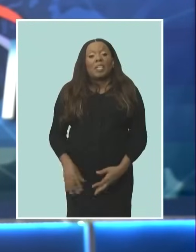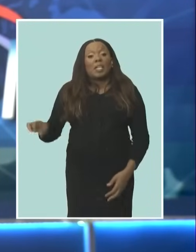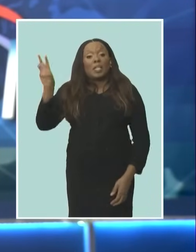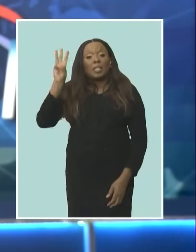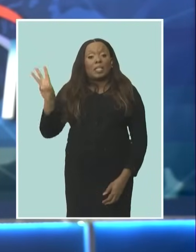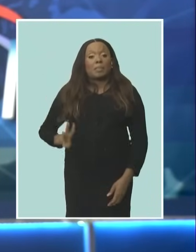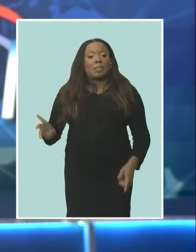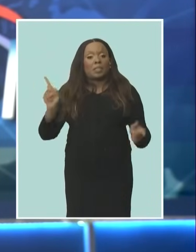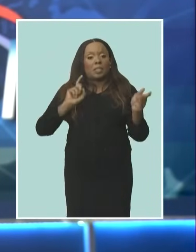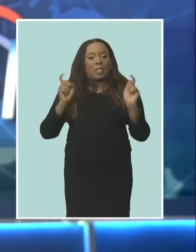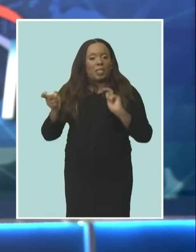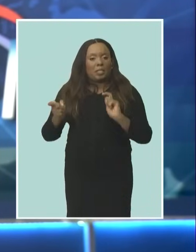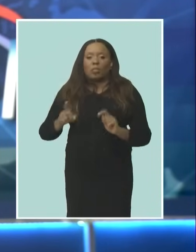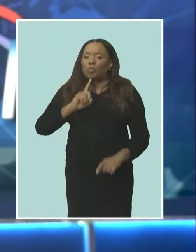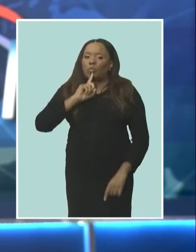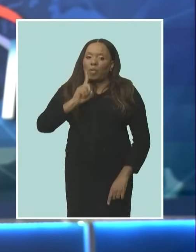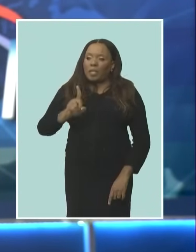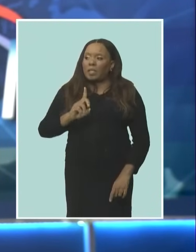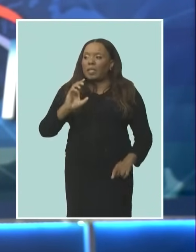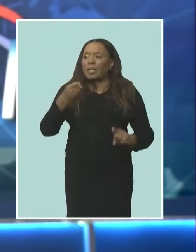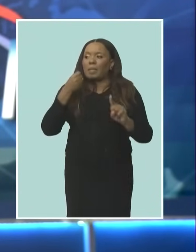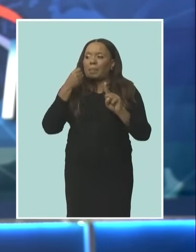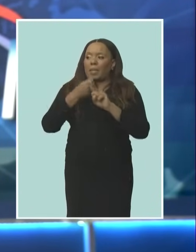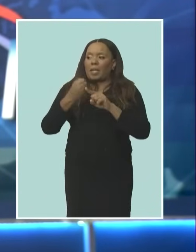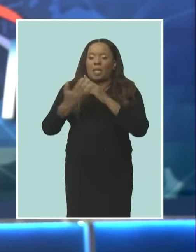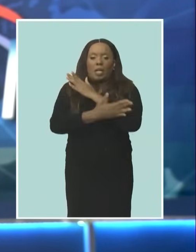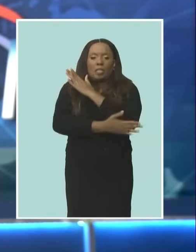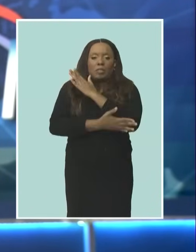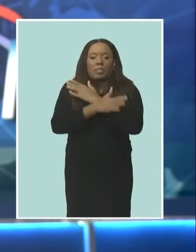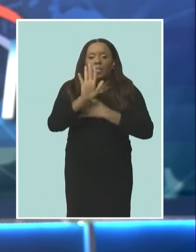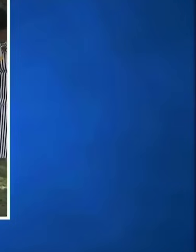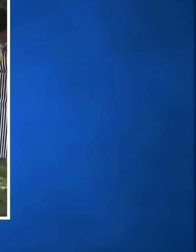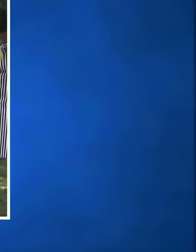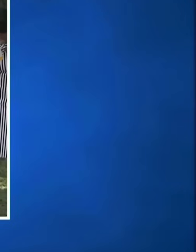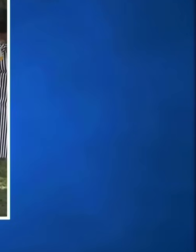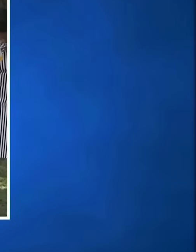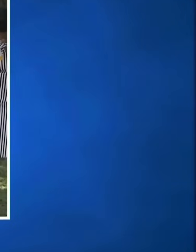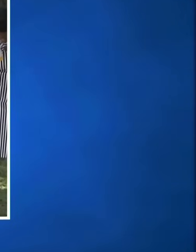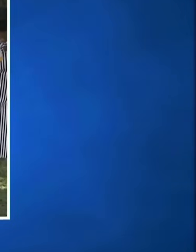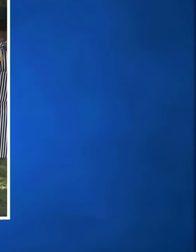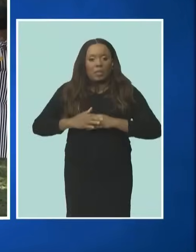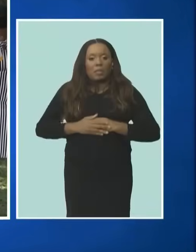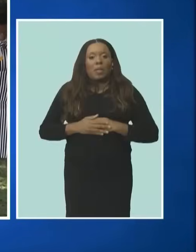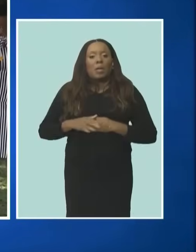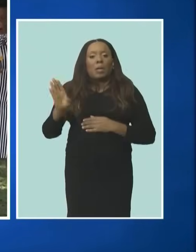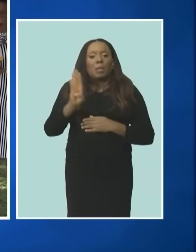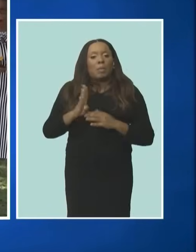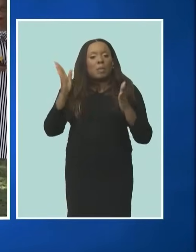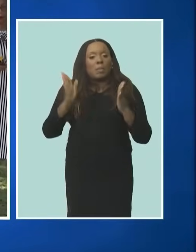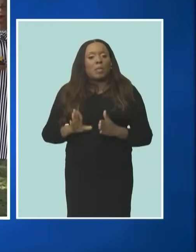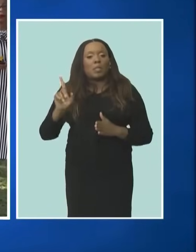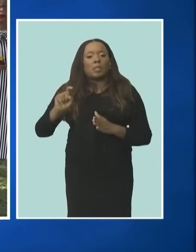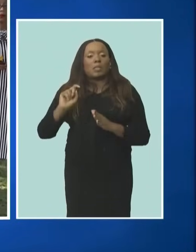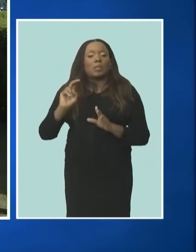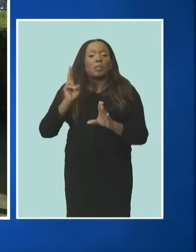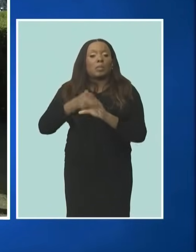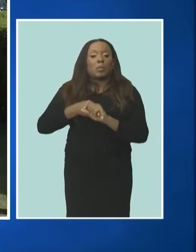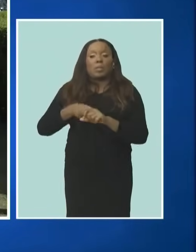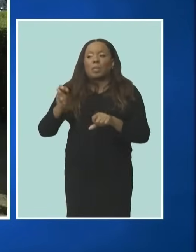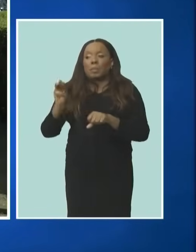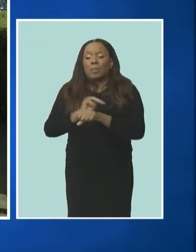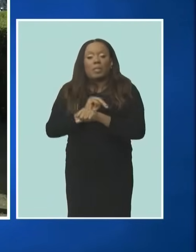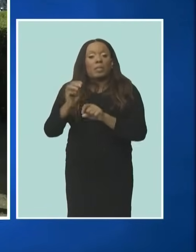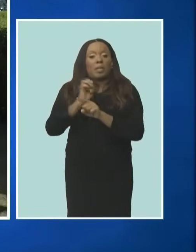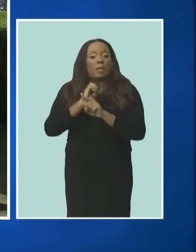Climate change is real and impacting countries in the region, and a renewed call has been made for Barbadians to join the Ministry of the